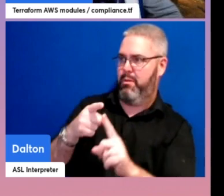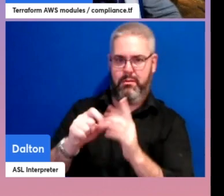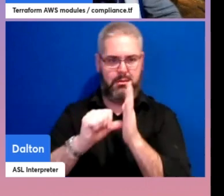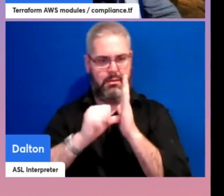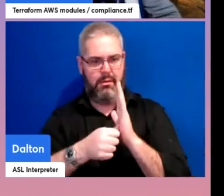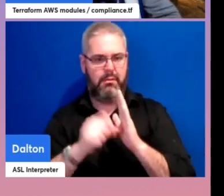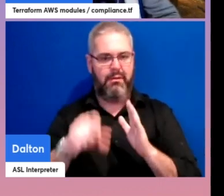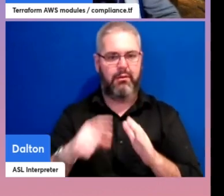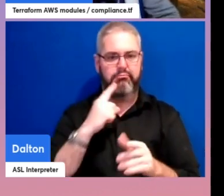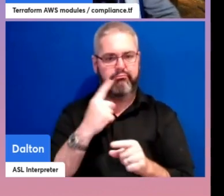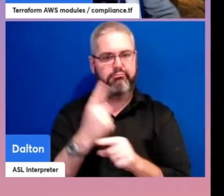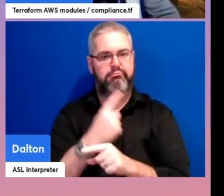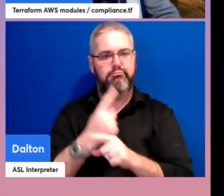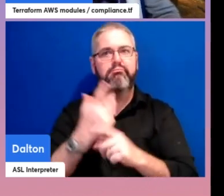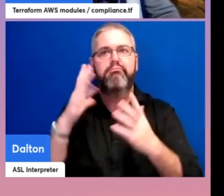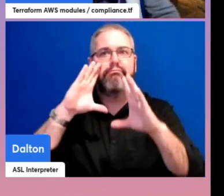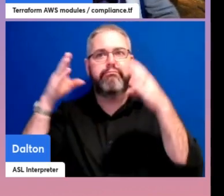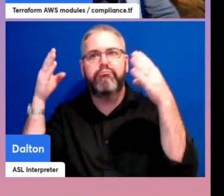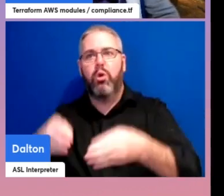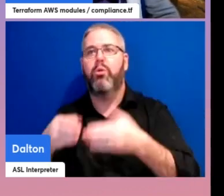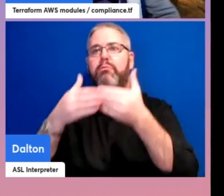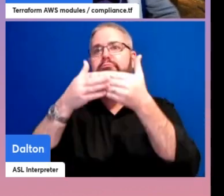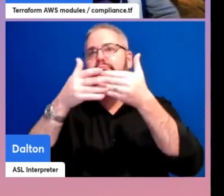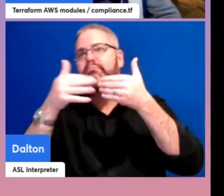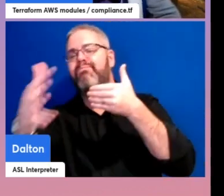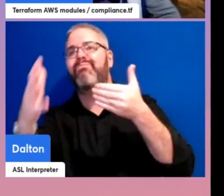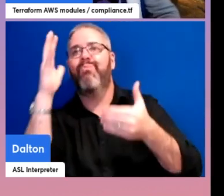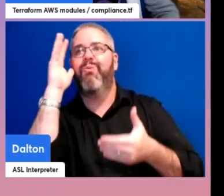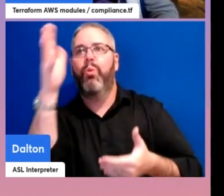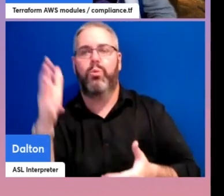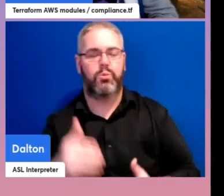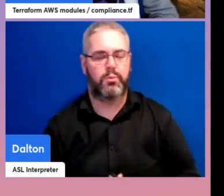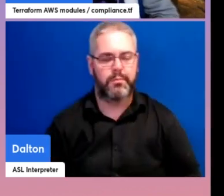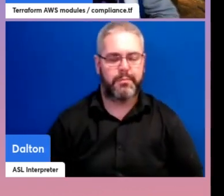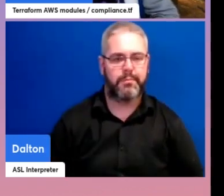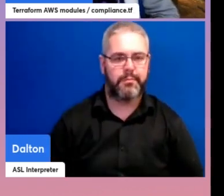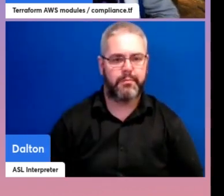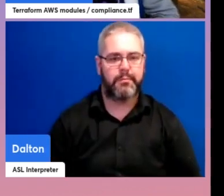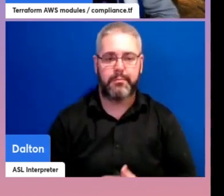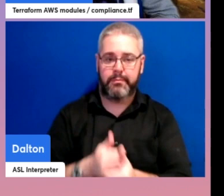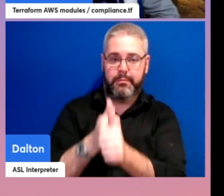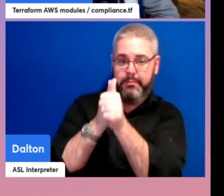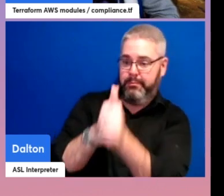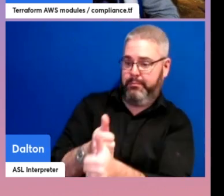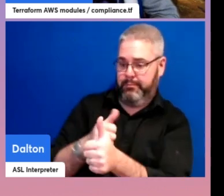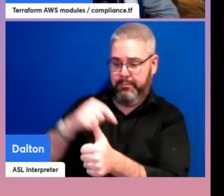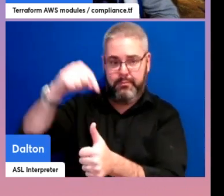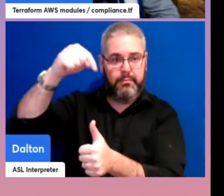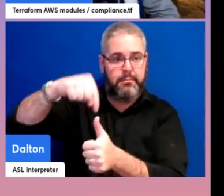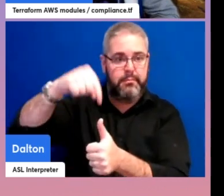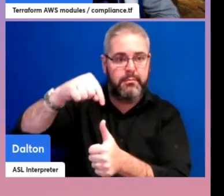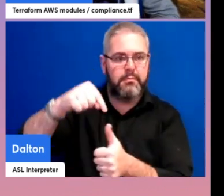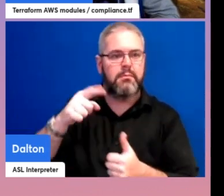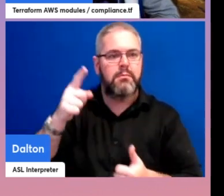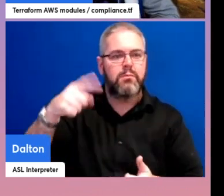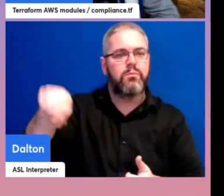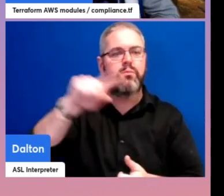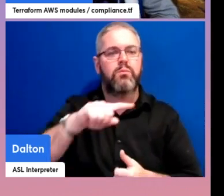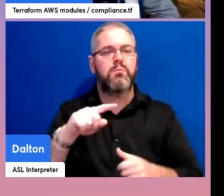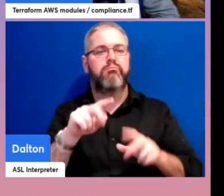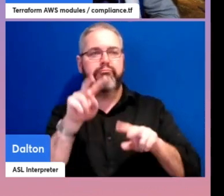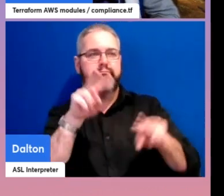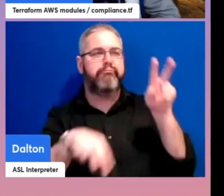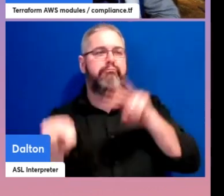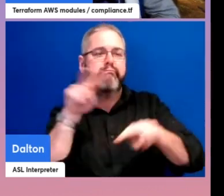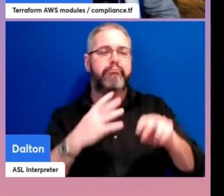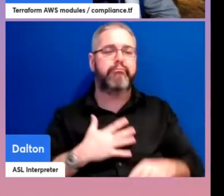in the years to come. So compliance, as some of you may have observed my experience from the